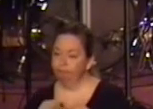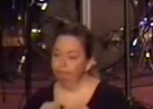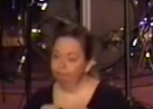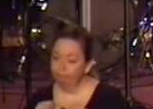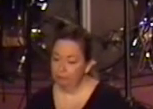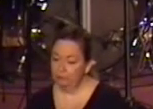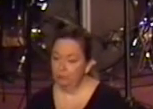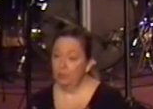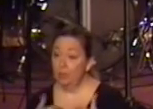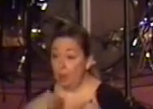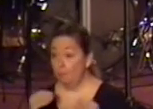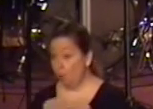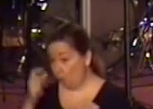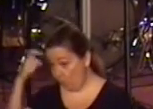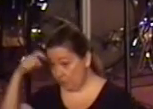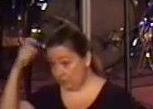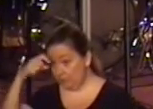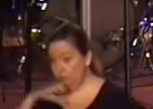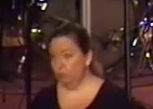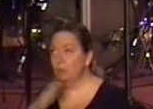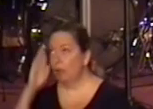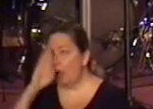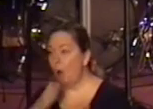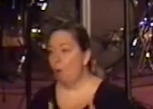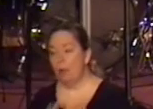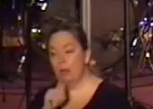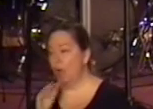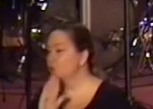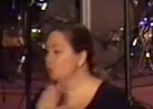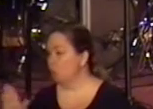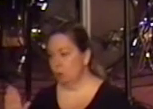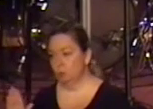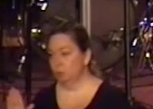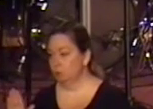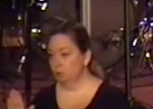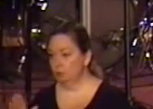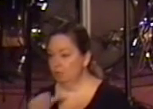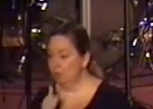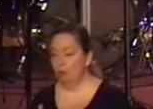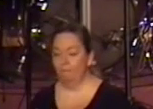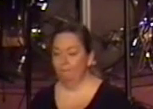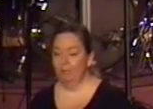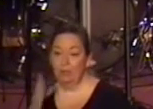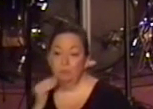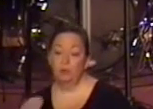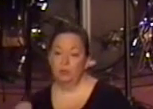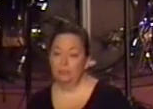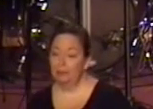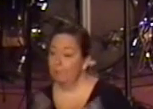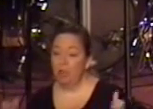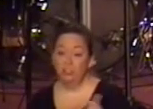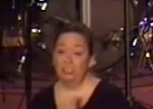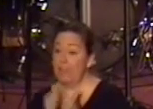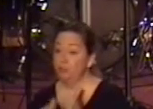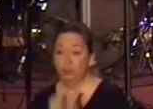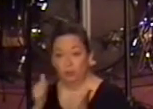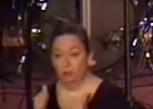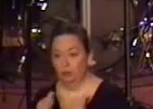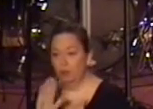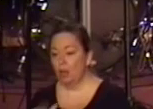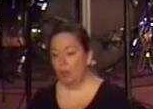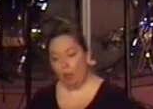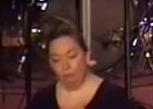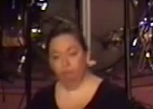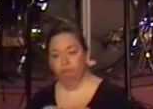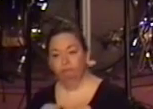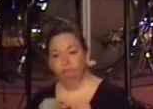more wisdom now. Because you're doing it God's way and not your way, and you don't run into danger. It prolongs your life. Matter